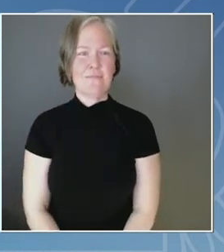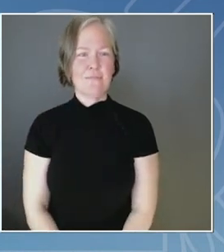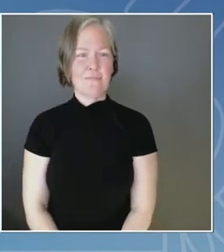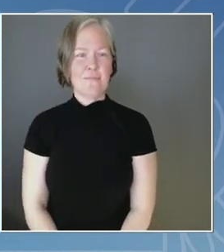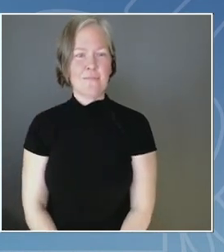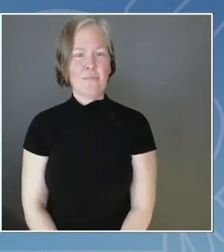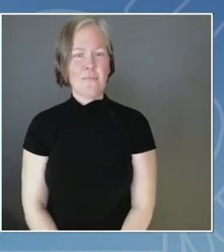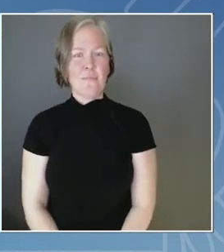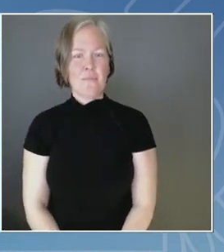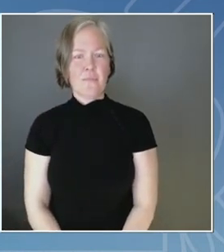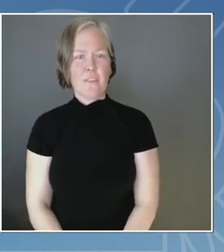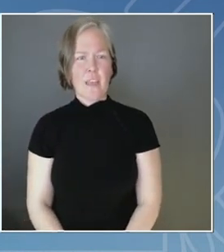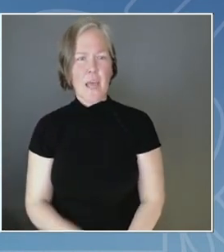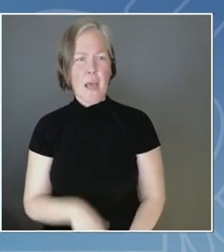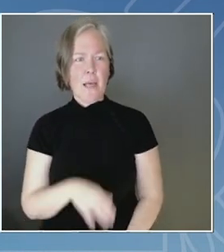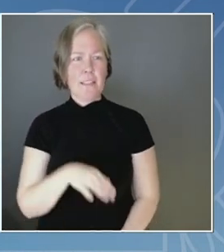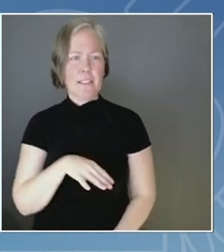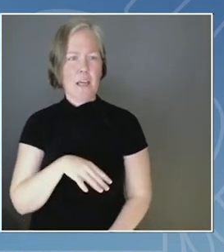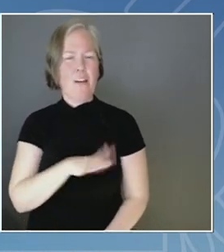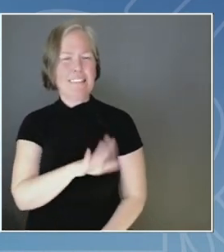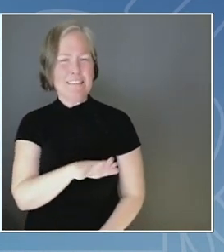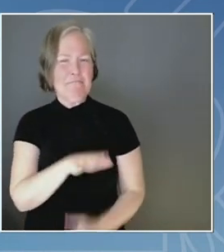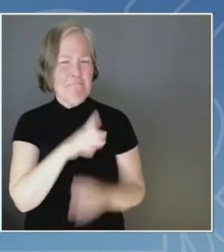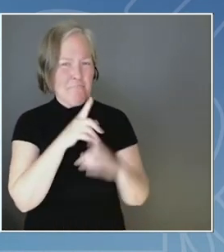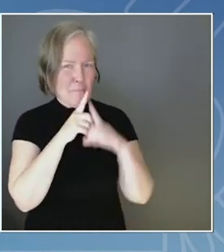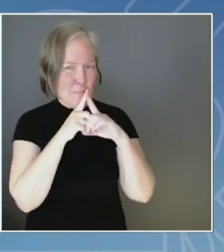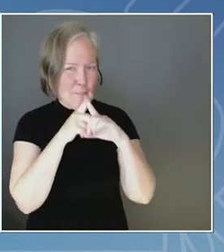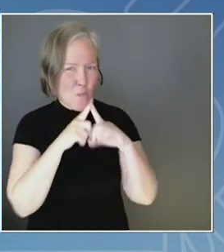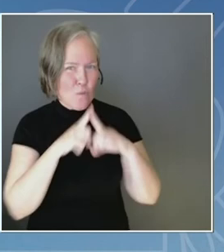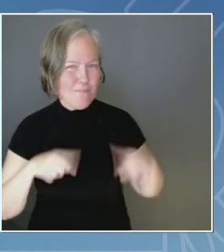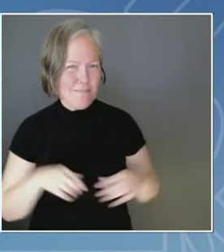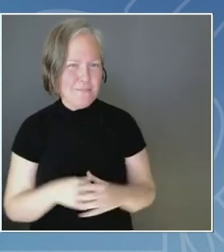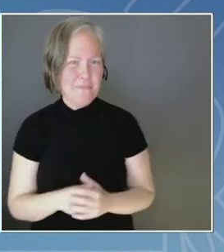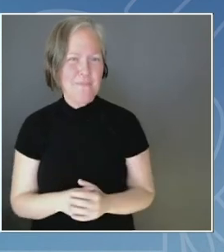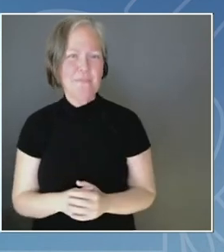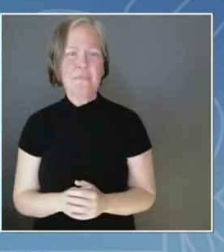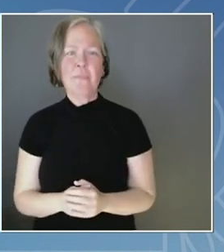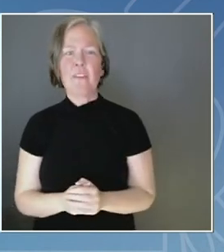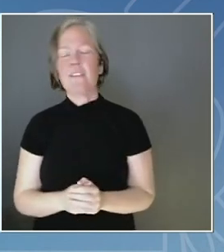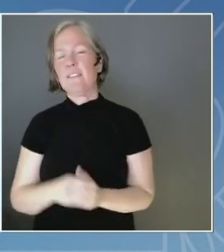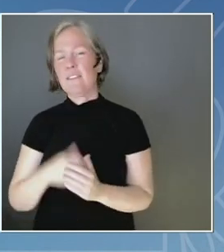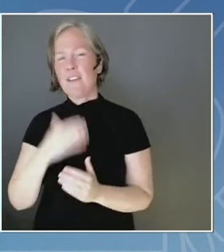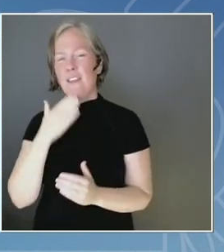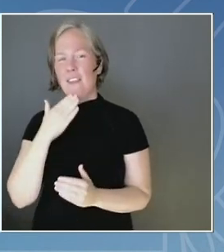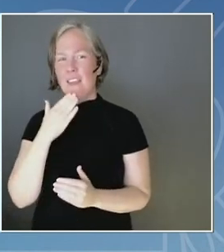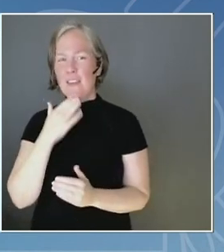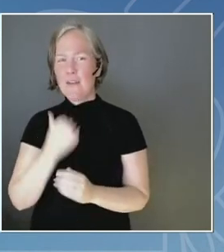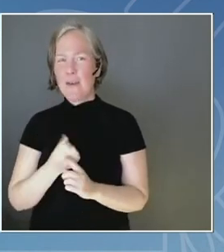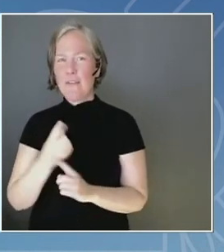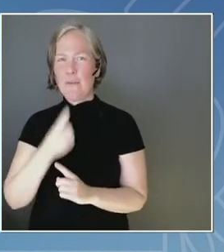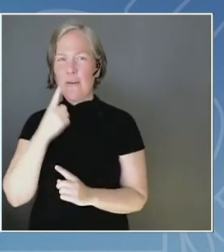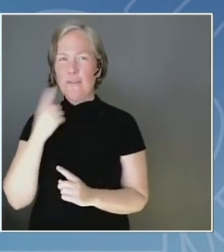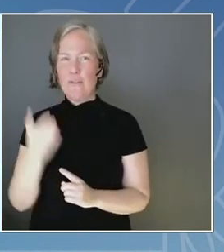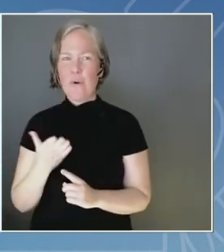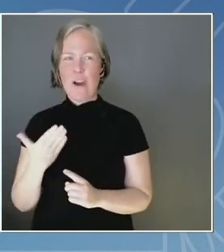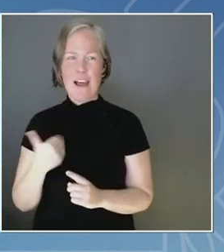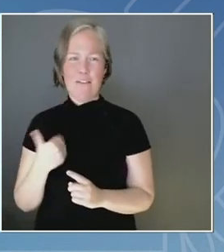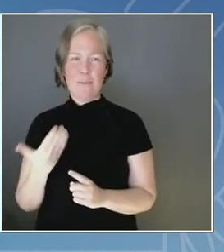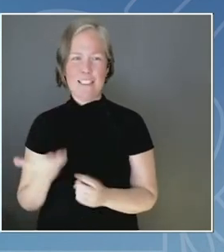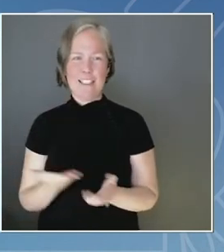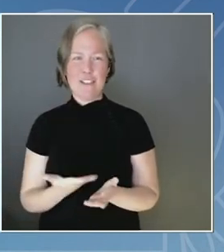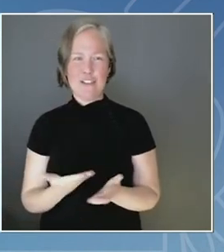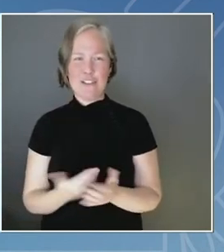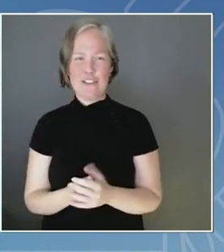Dr. Nguyen, I believe you're muted. Thank you, everyone, for having me here. It's